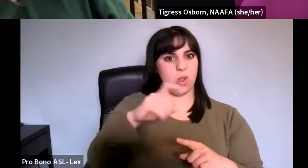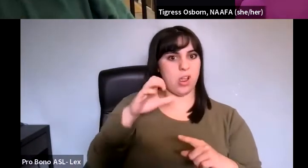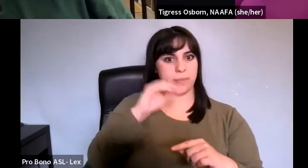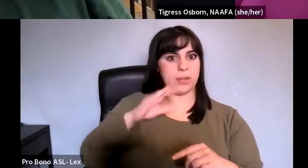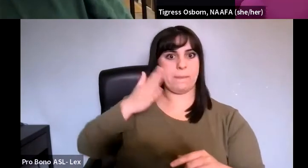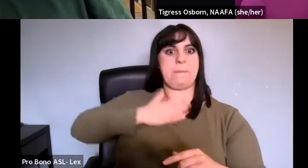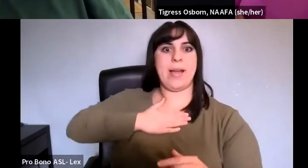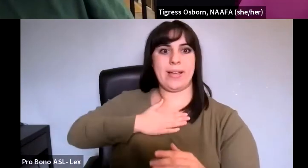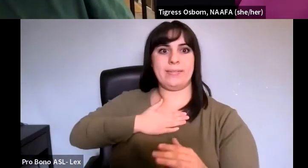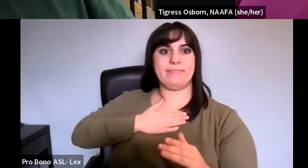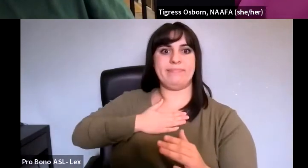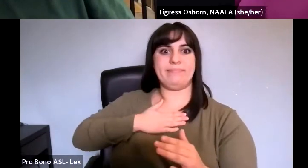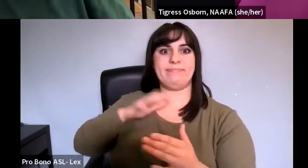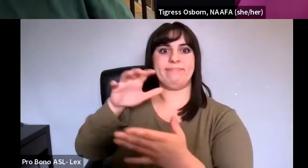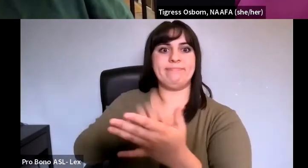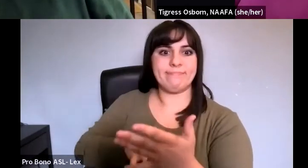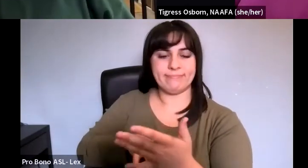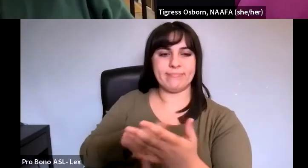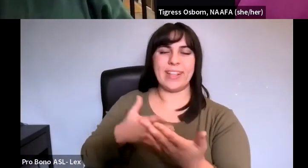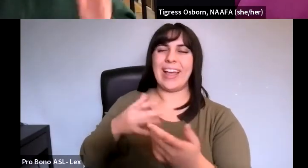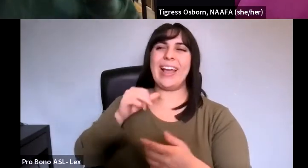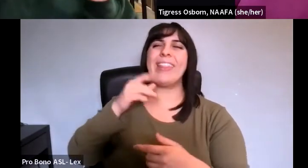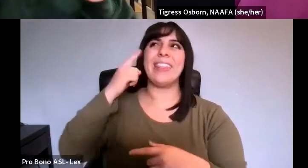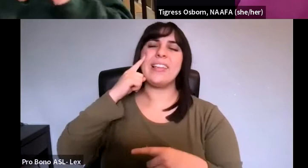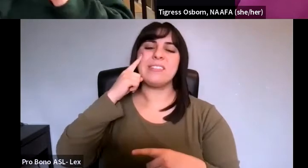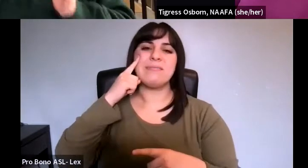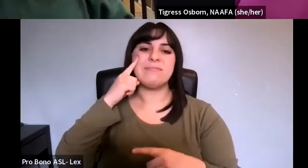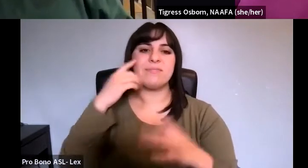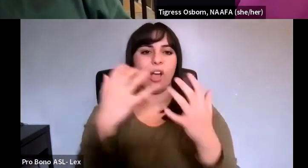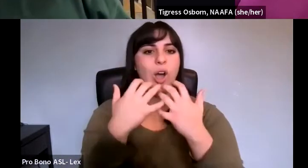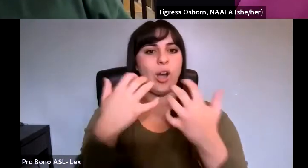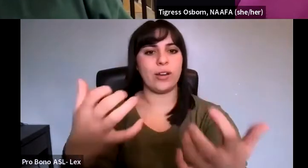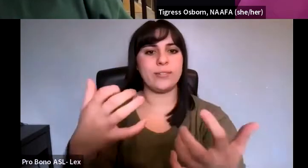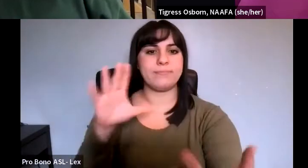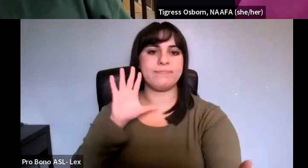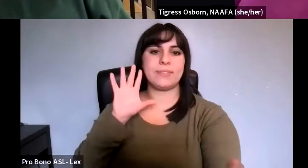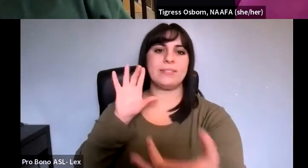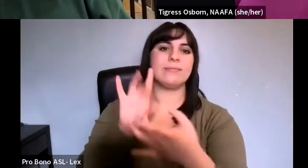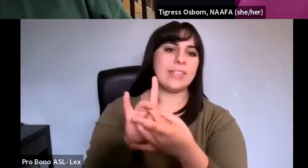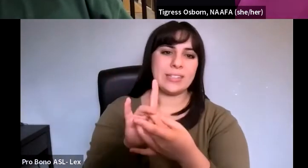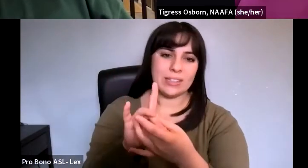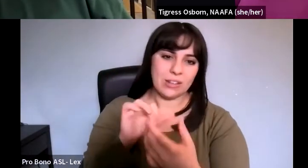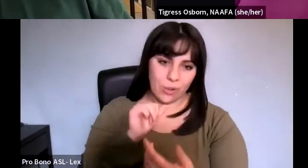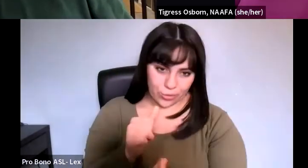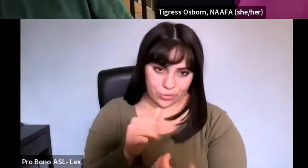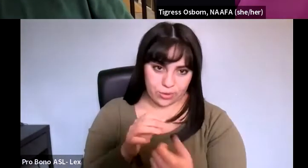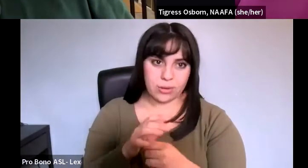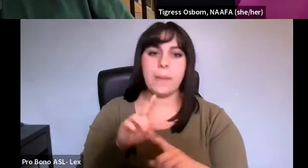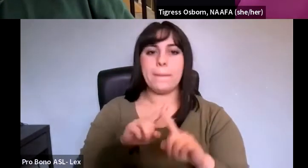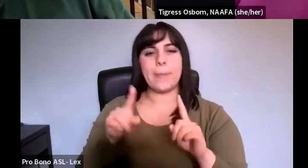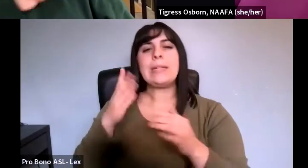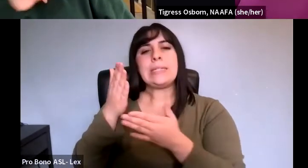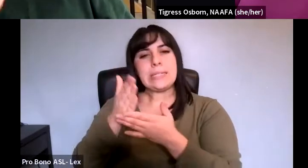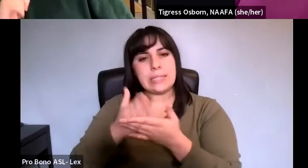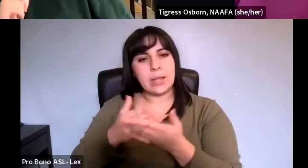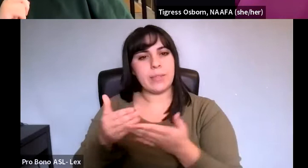it wouldn't have reached the right people. Mm. That is true. But there are things that I would have happily have changed